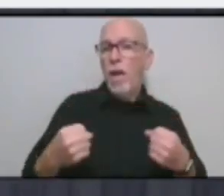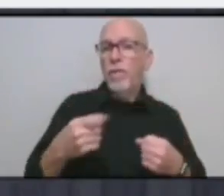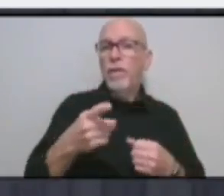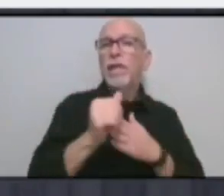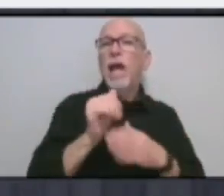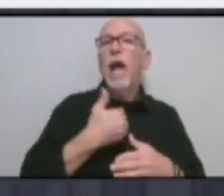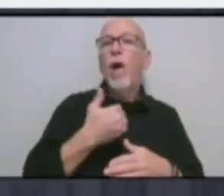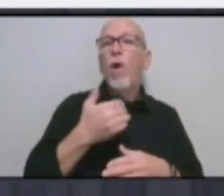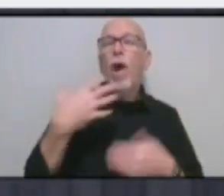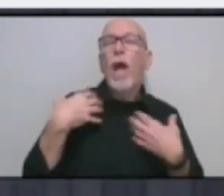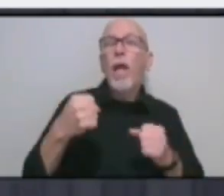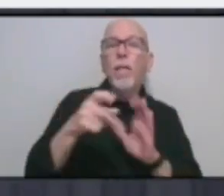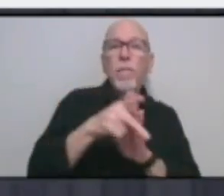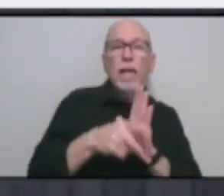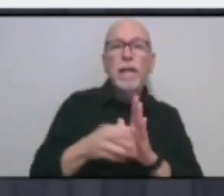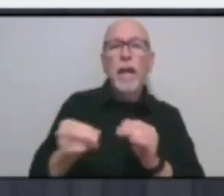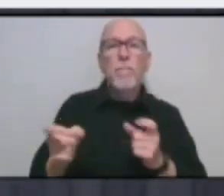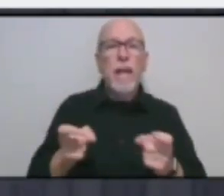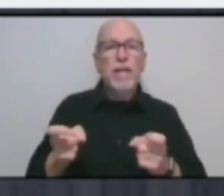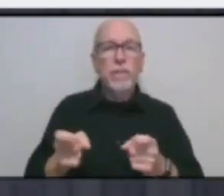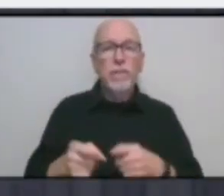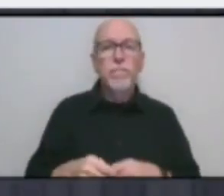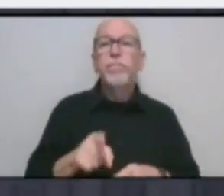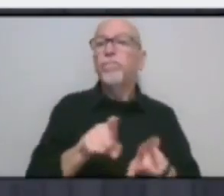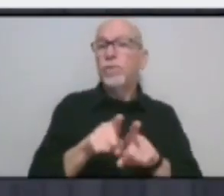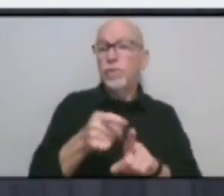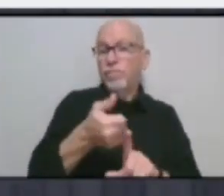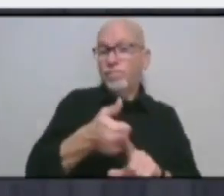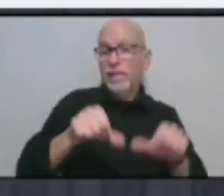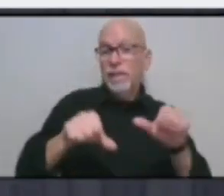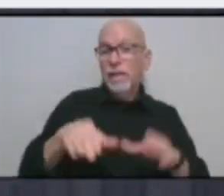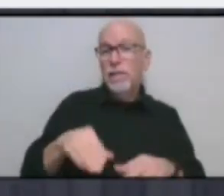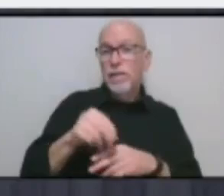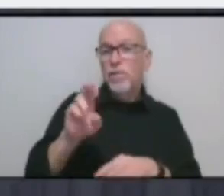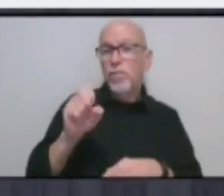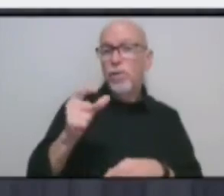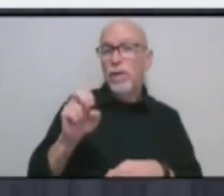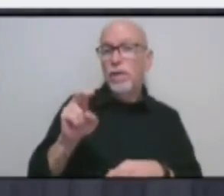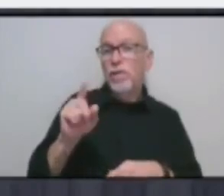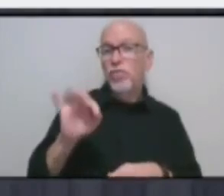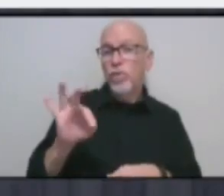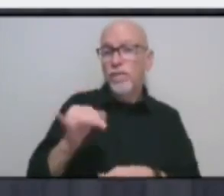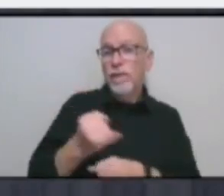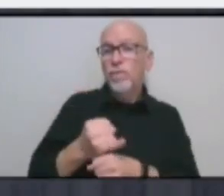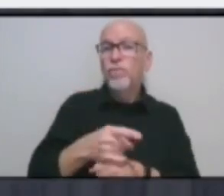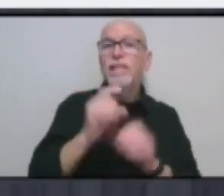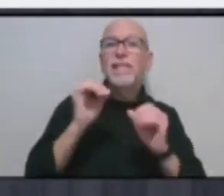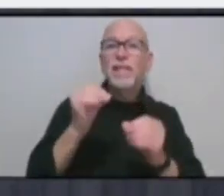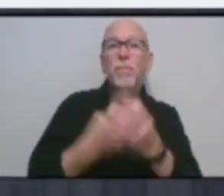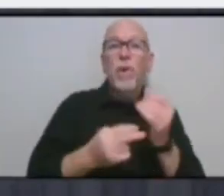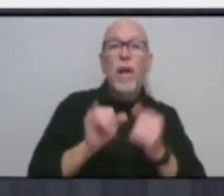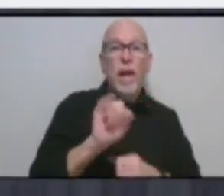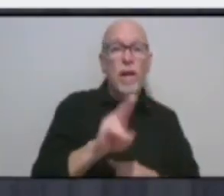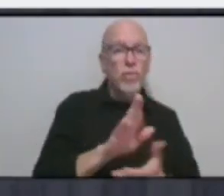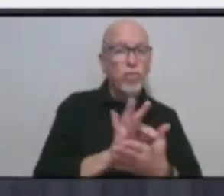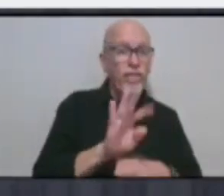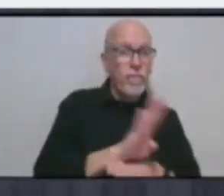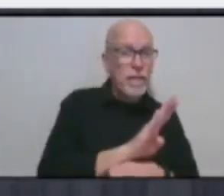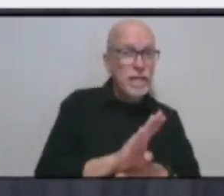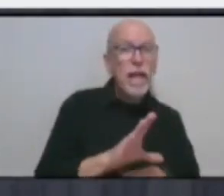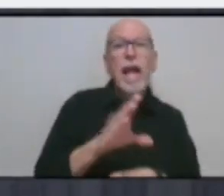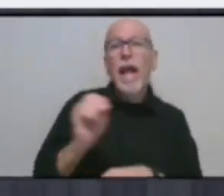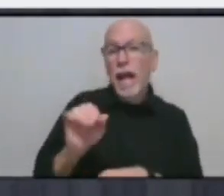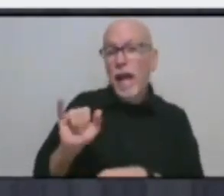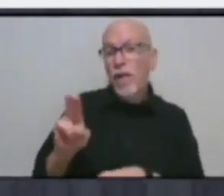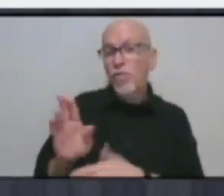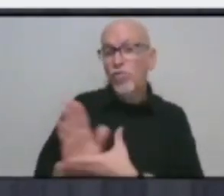Policy and Management. He also is a scientist at the Reagan Streif Institute and teaches at both the IU School of Business and the IU School